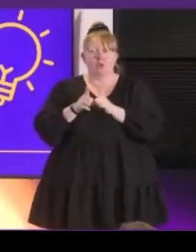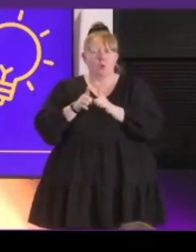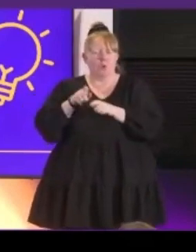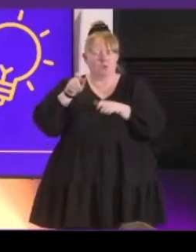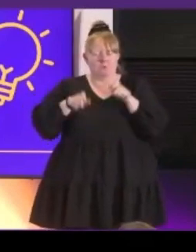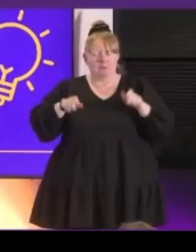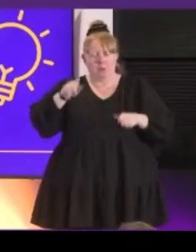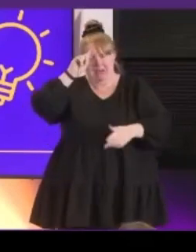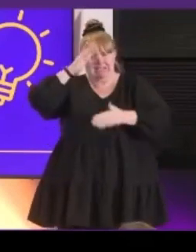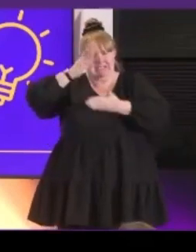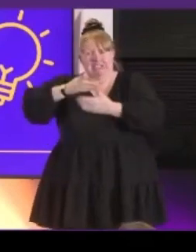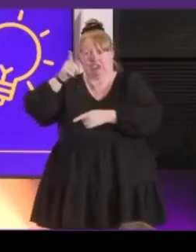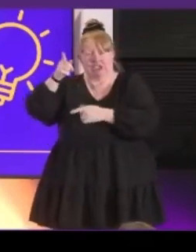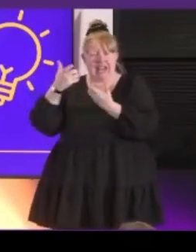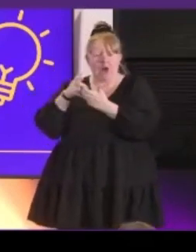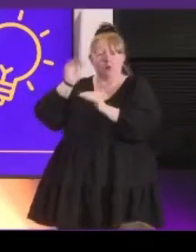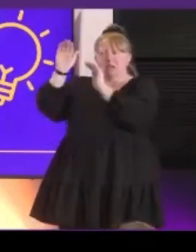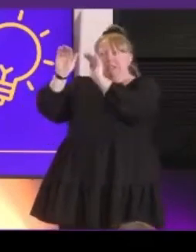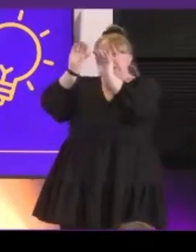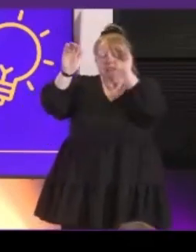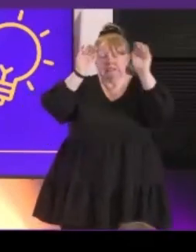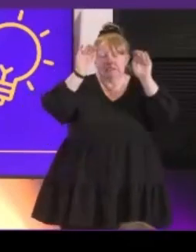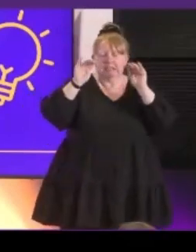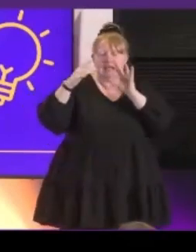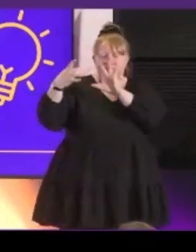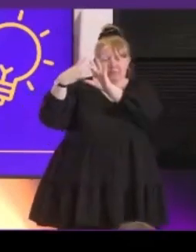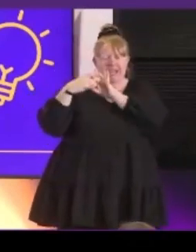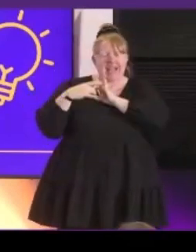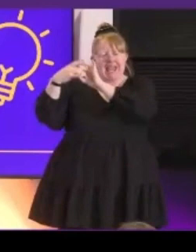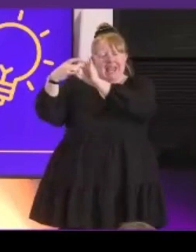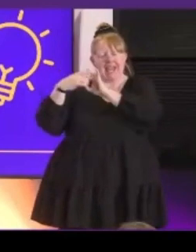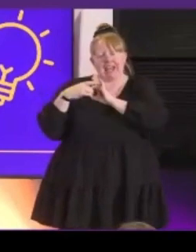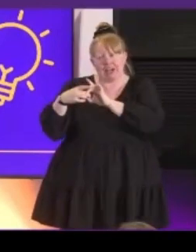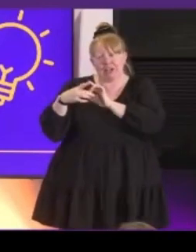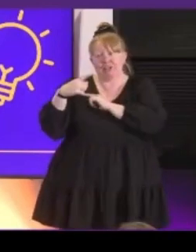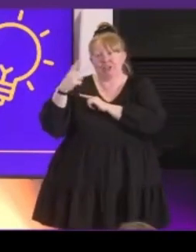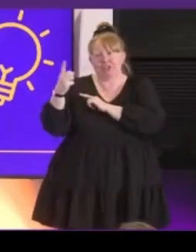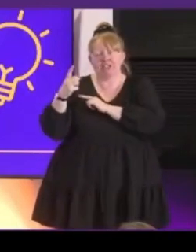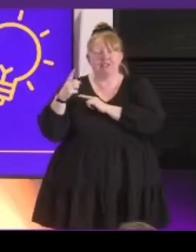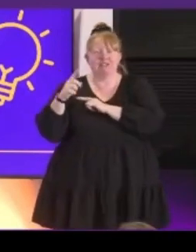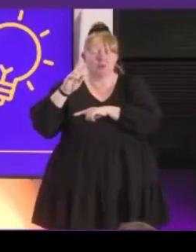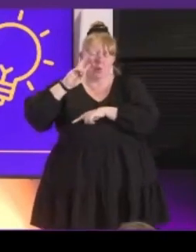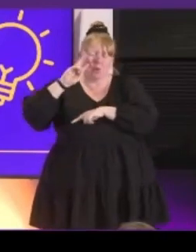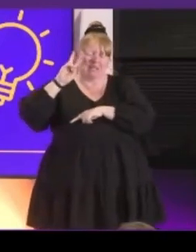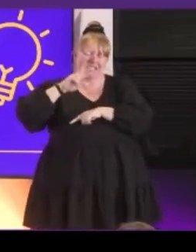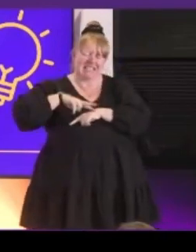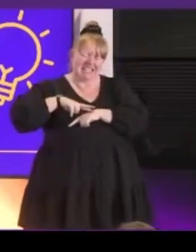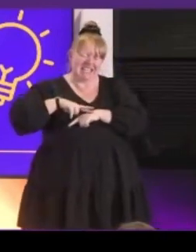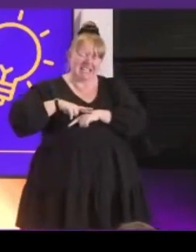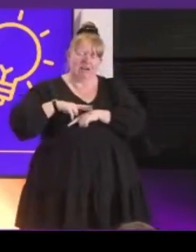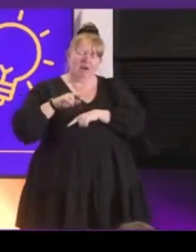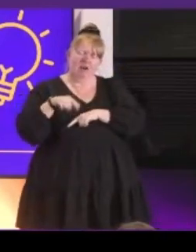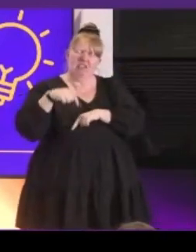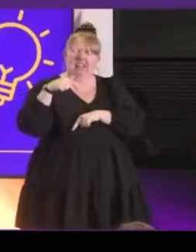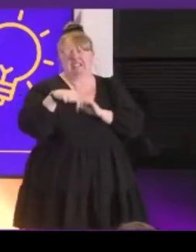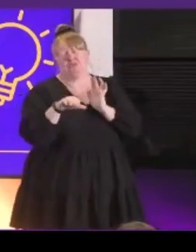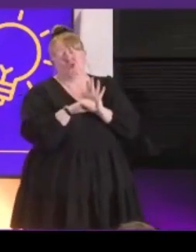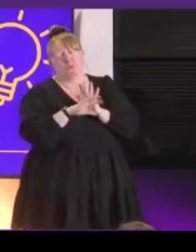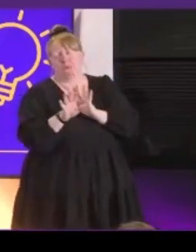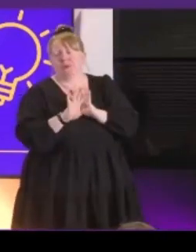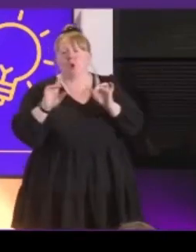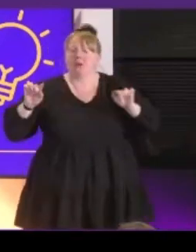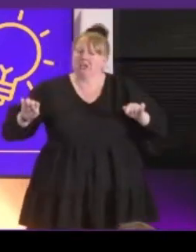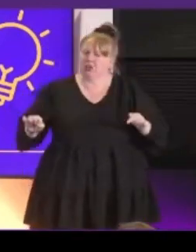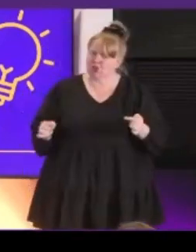are in the organisation and creatively engage people so that they don't see it as a quote-unquote problem? It's a